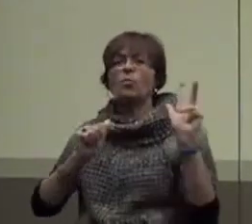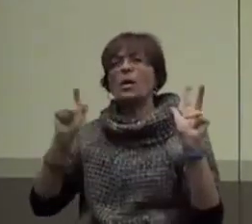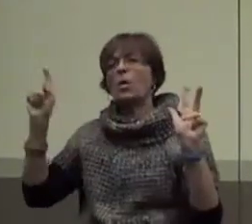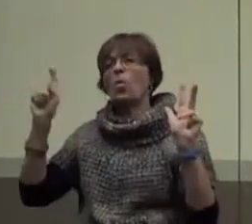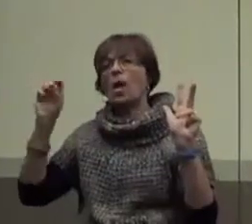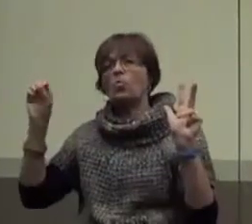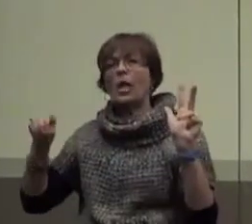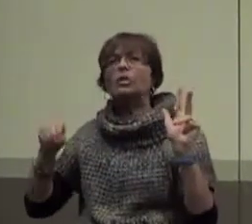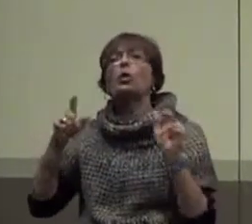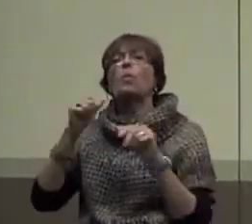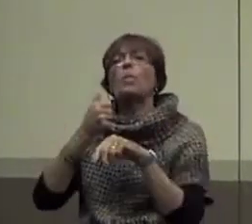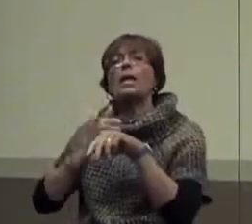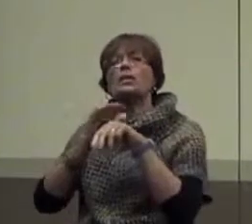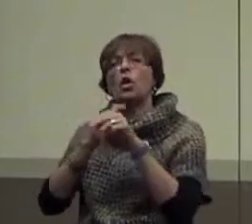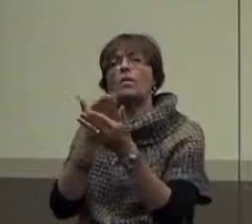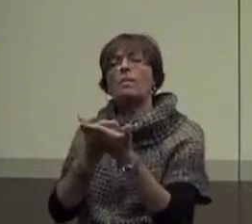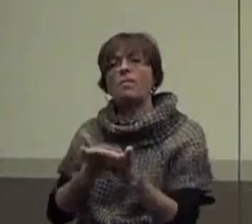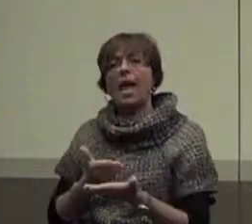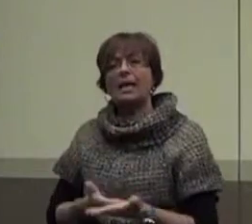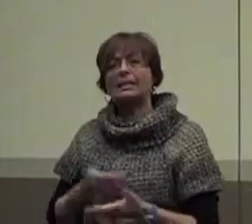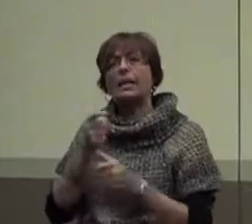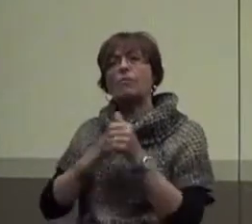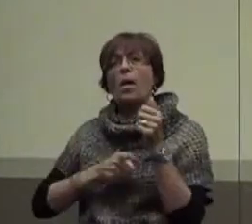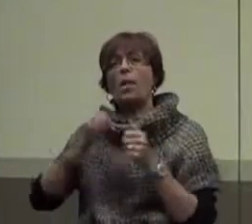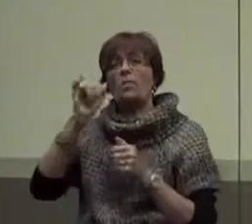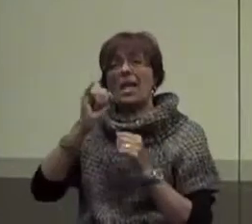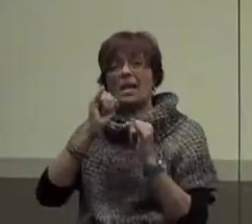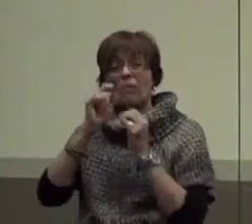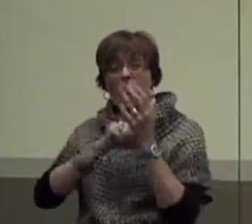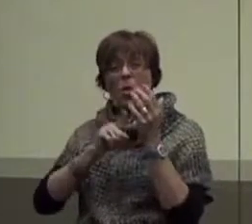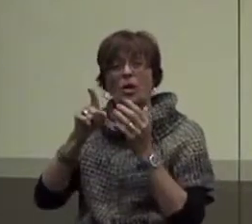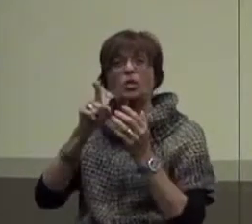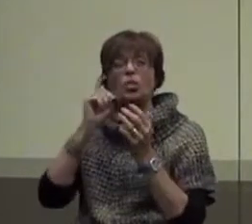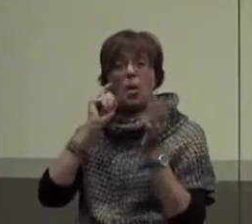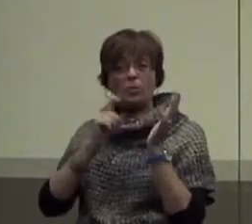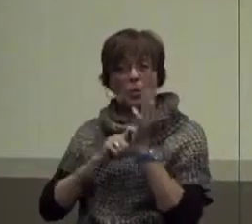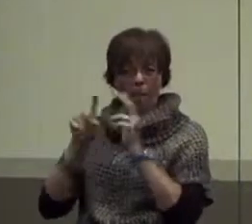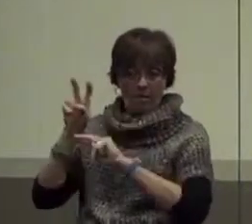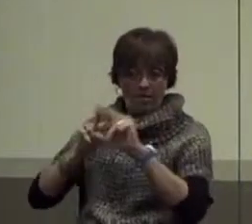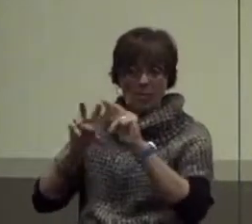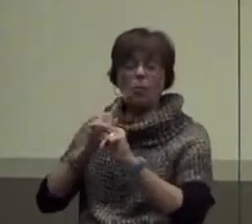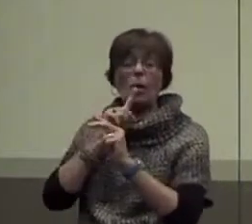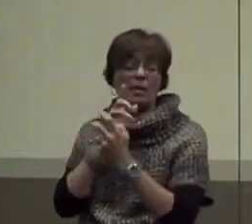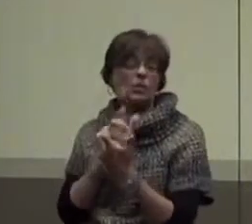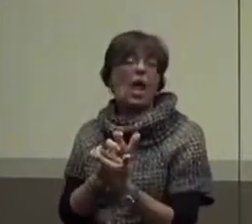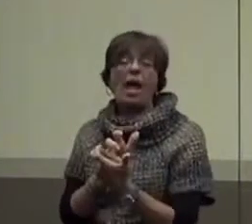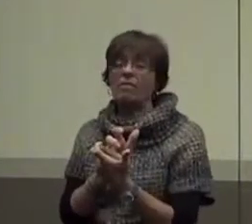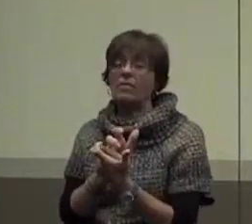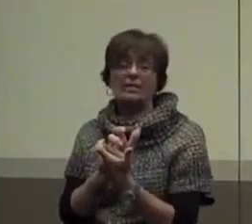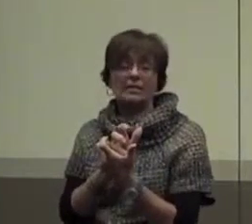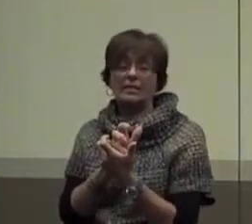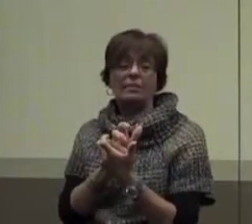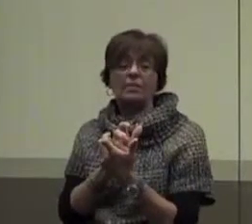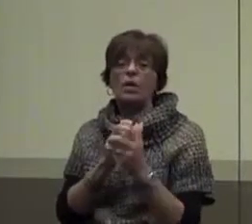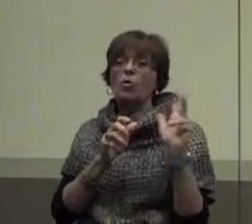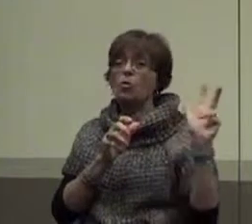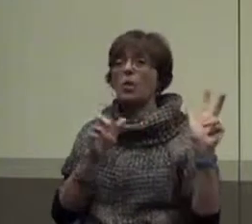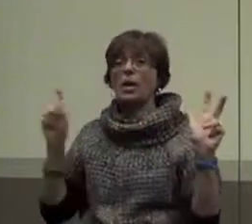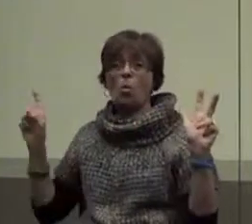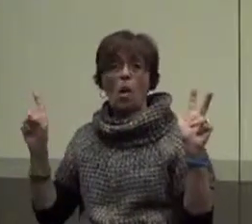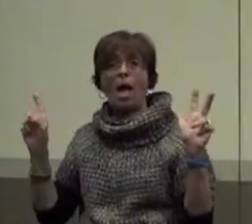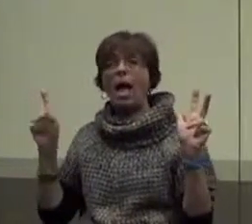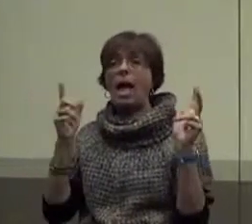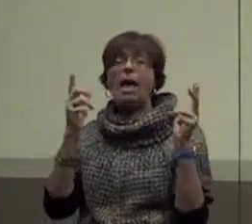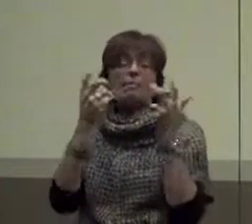on your facts. So from that interview, if what you've observed actually jives 3 times to 1